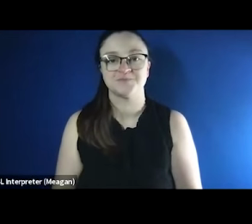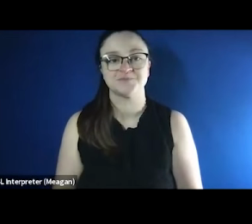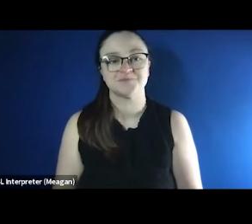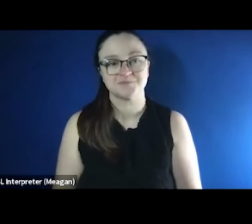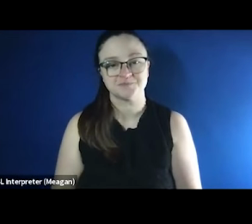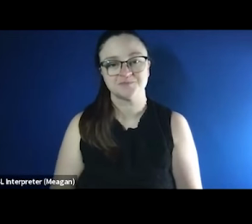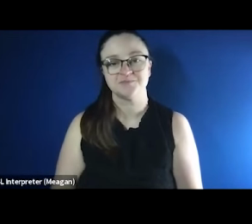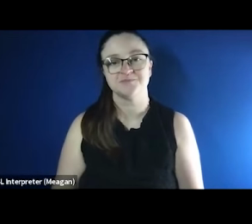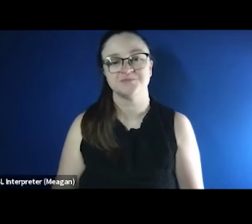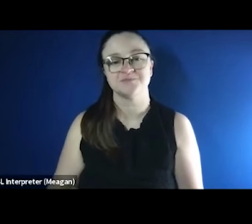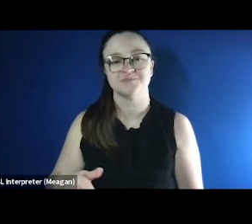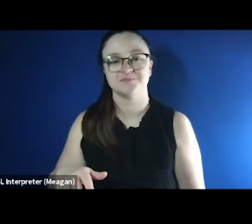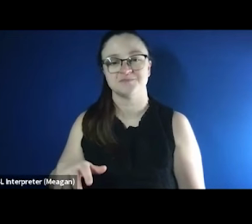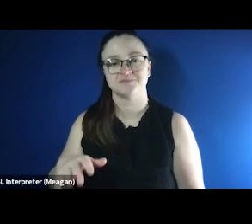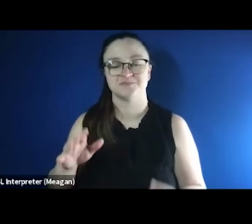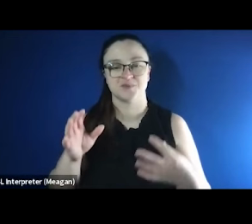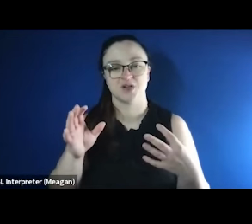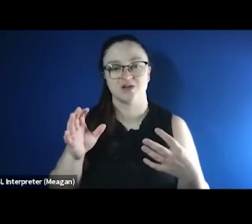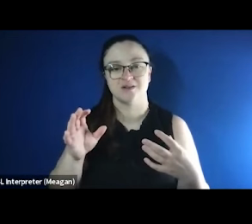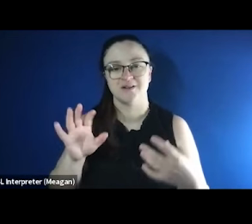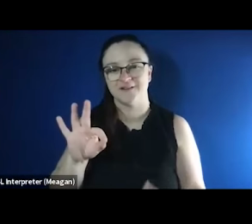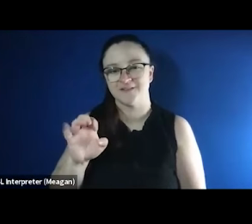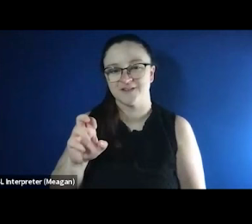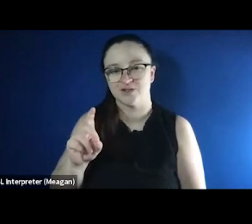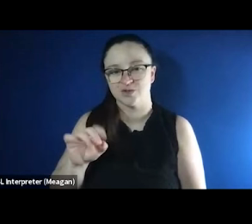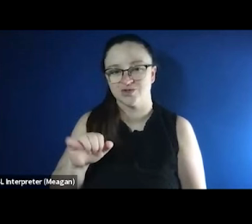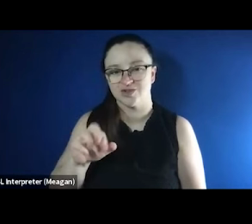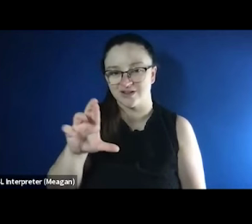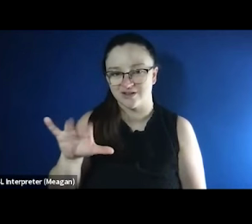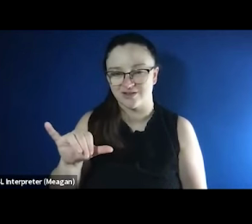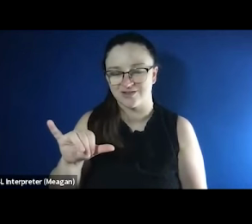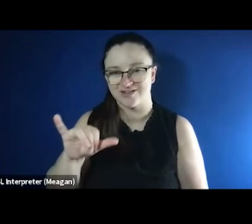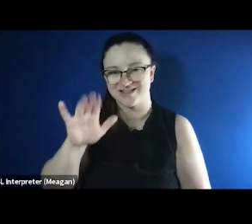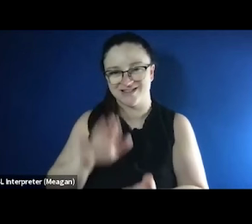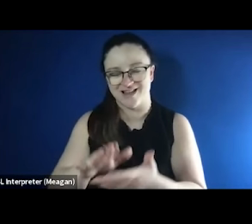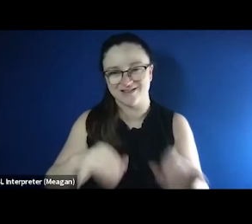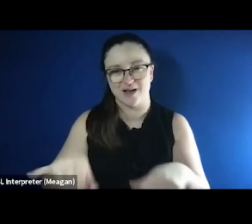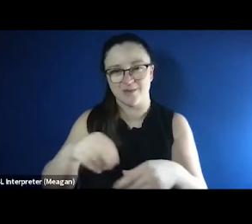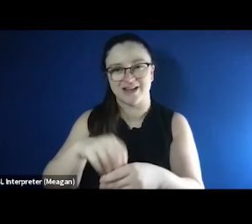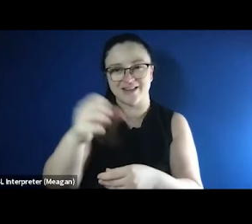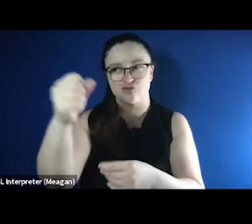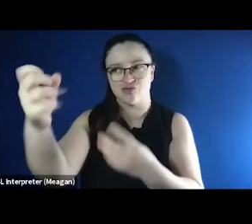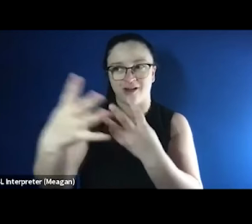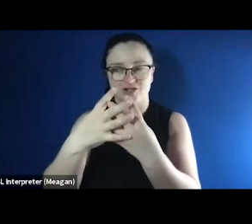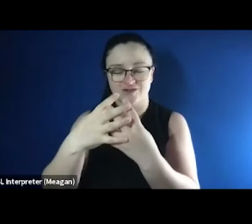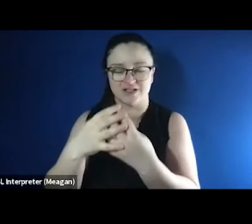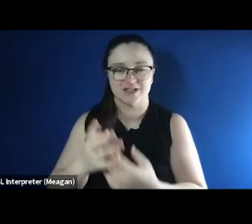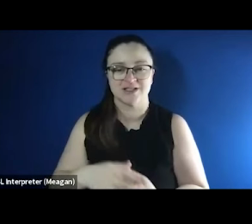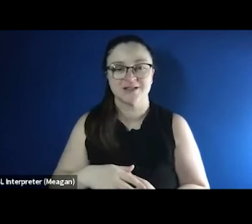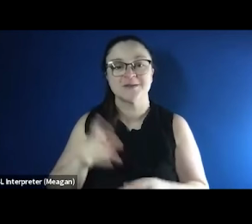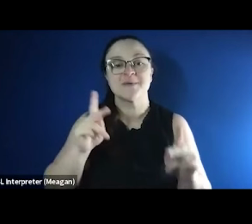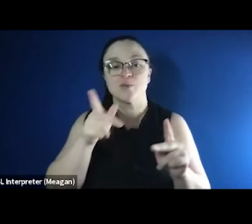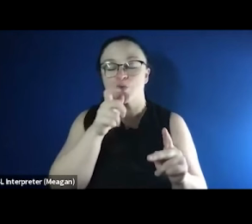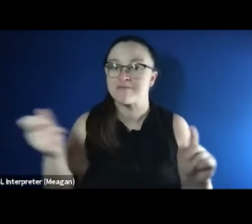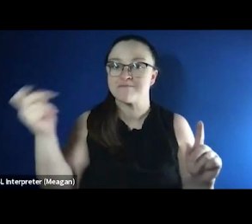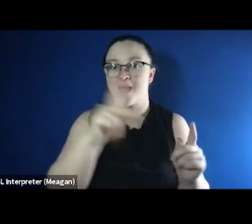Likewise, in terms of fiduciaries, while likely much less common probably in the correctional setting itself, those who do re-enter